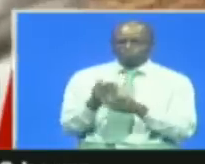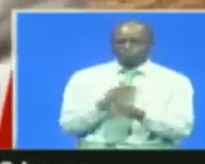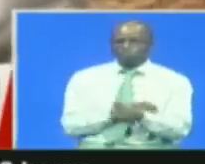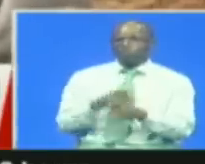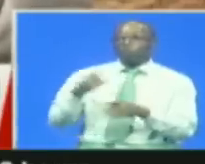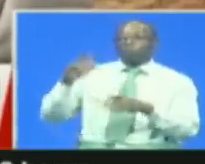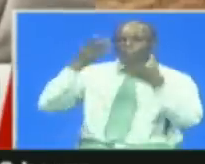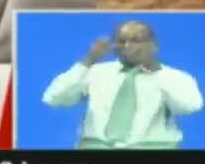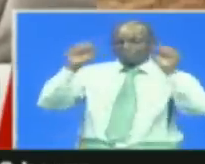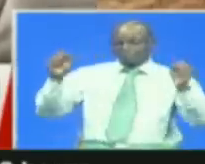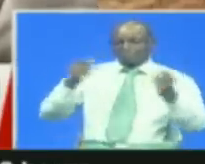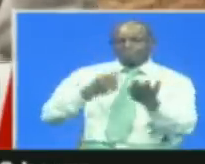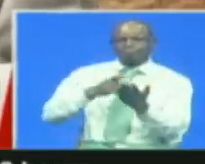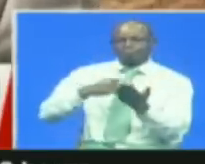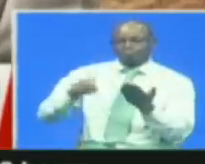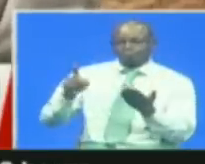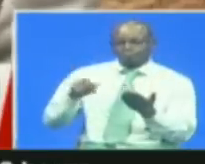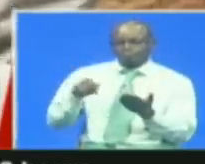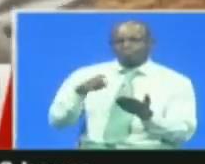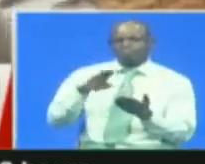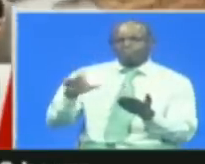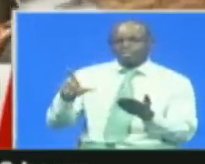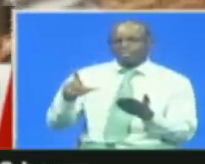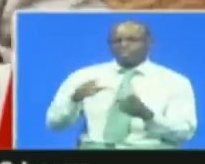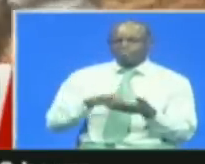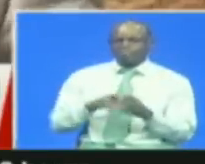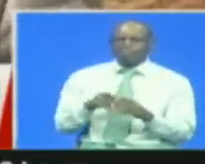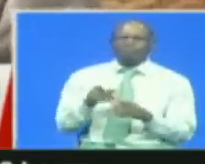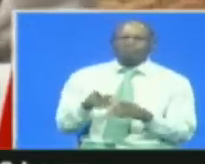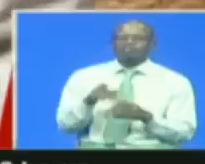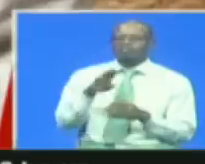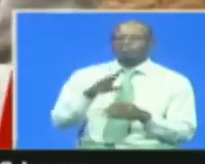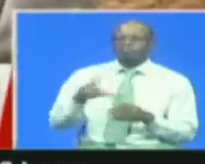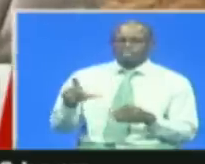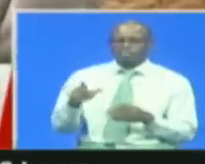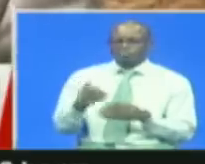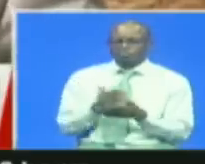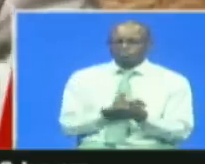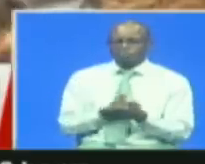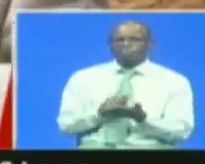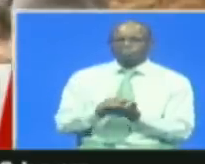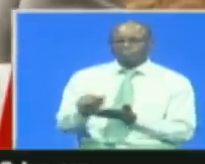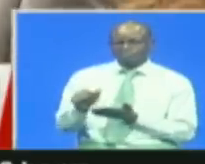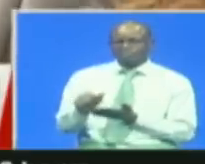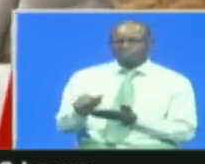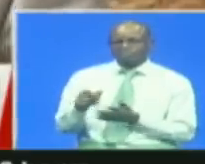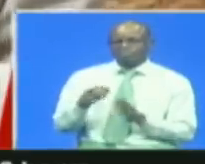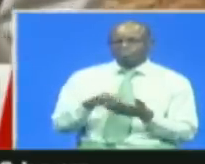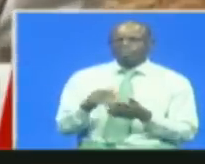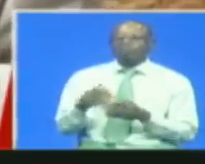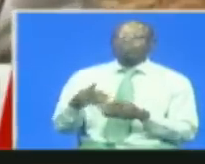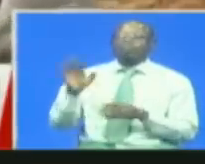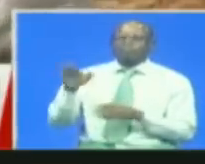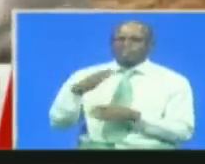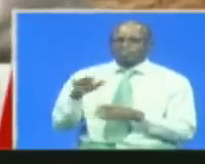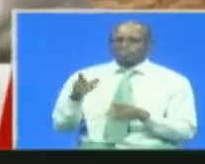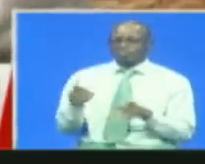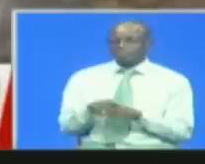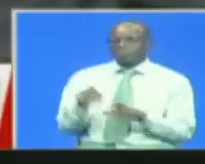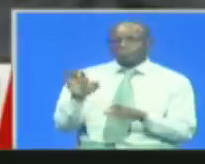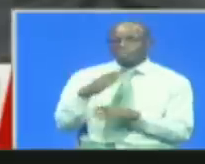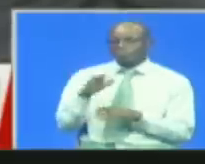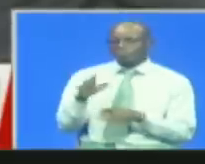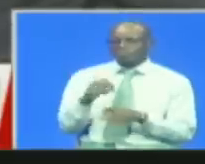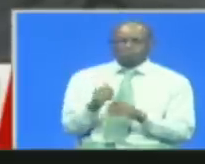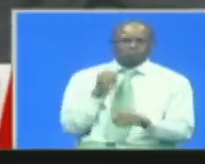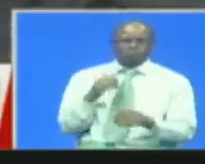provided under the Constitution, it is the bill of the, before gazettement, it is the Parliament, and Parliament has been defined to mean the National Assembly and the